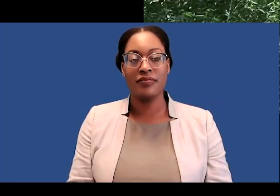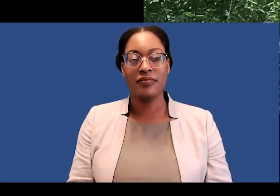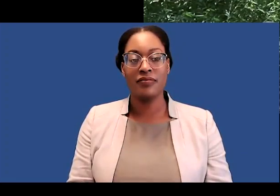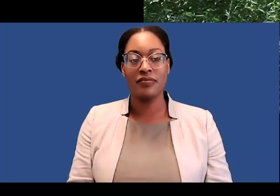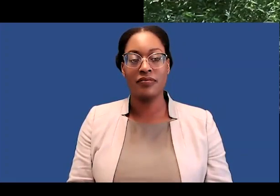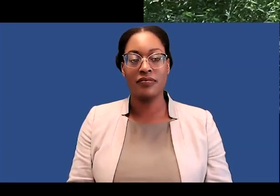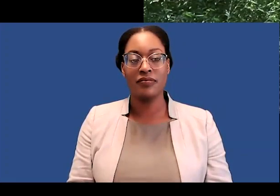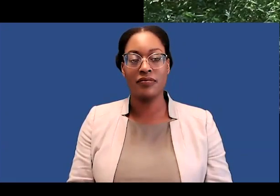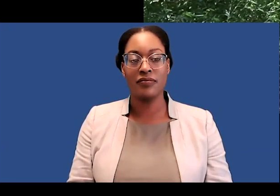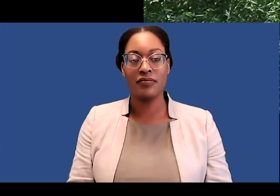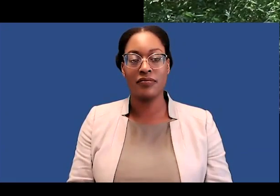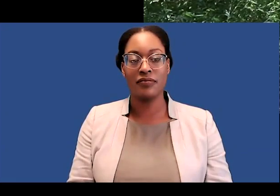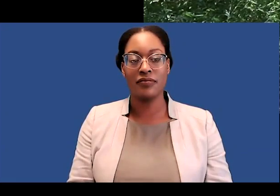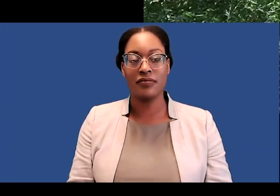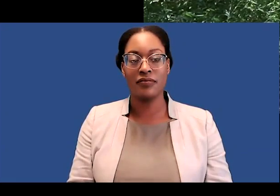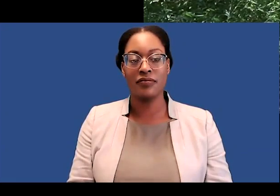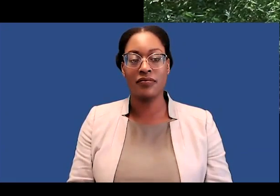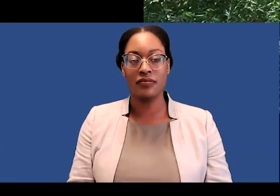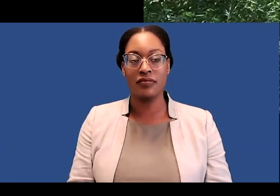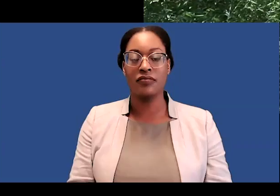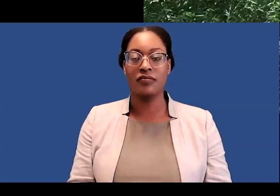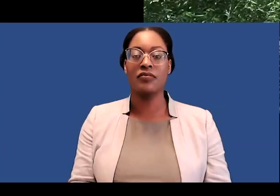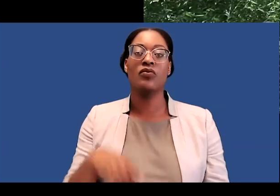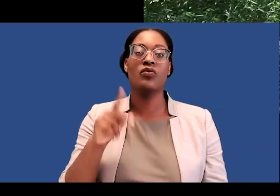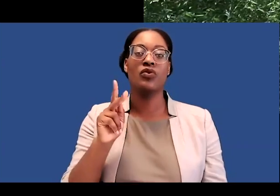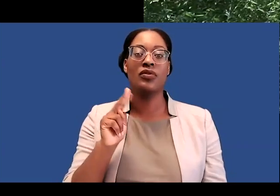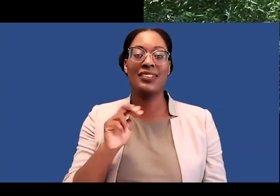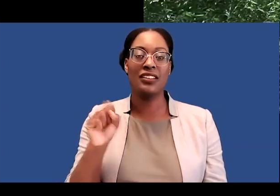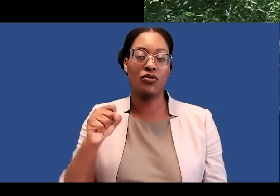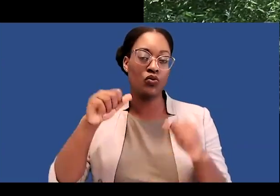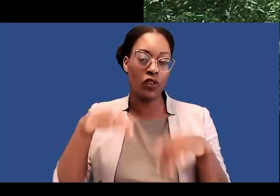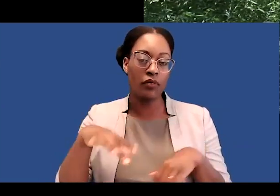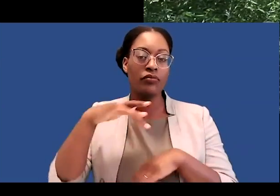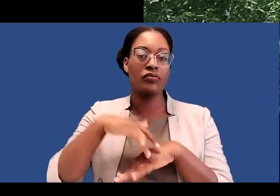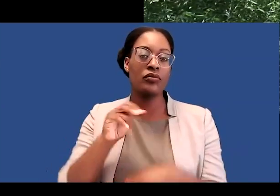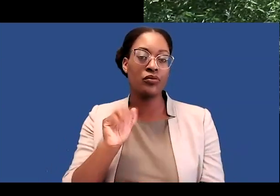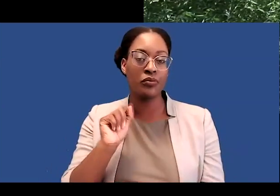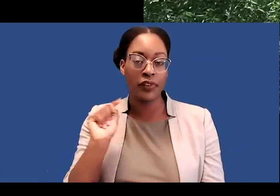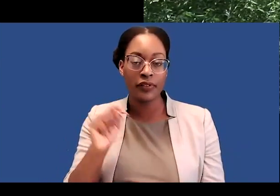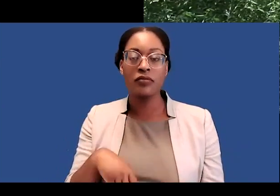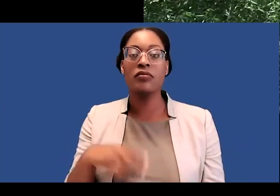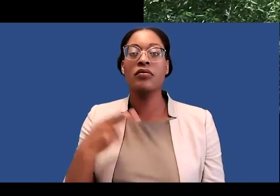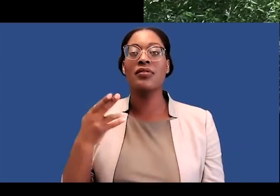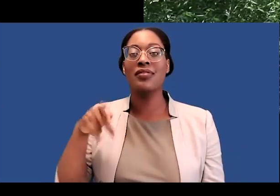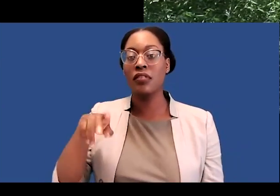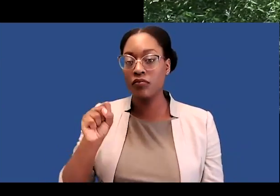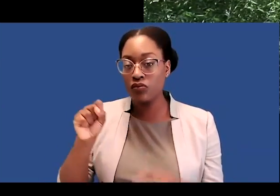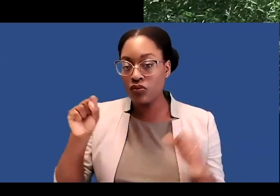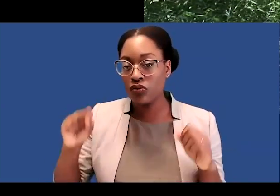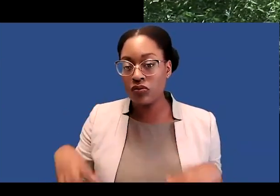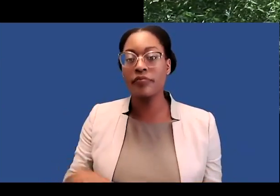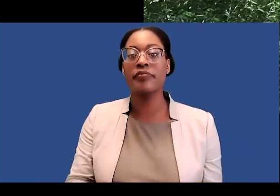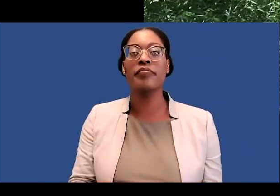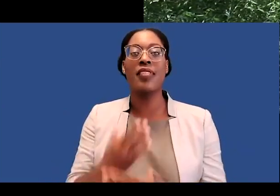Exhale, push it back. Go ahead and drop the knees. Drop the hips.